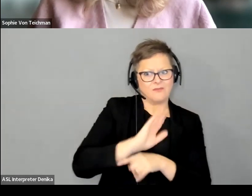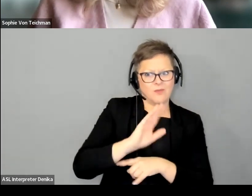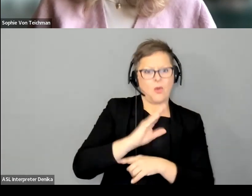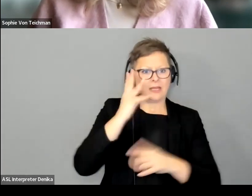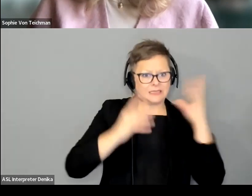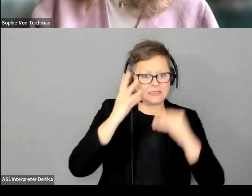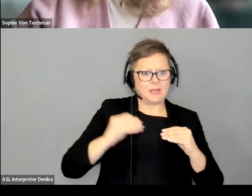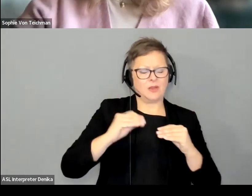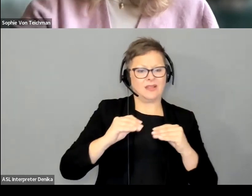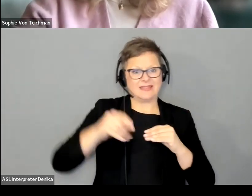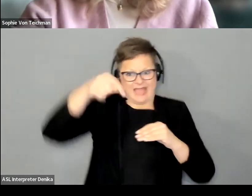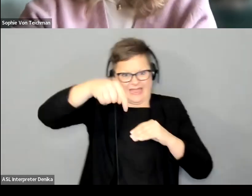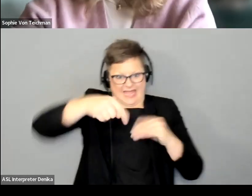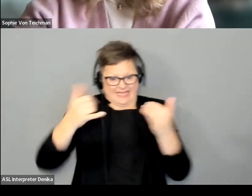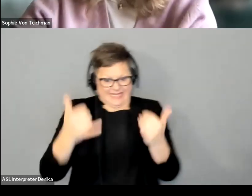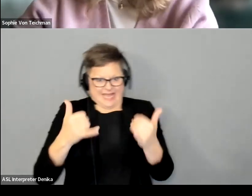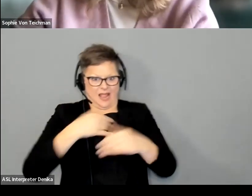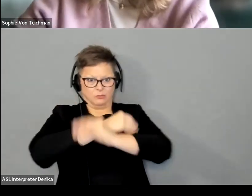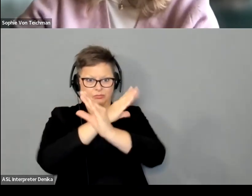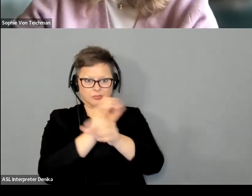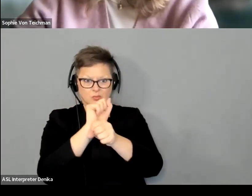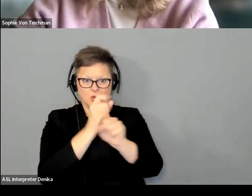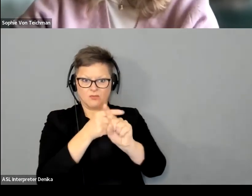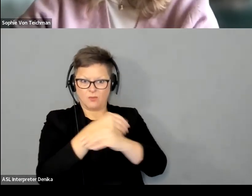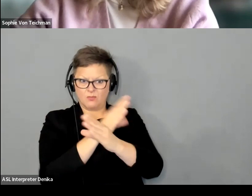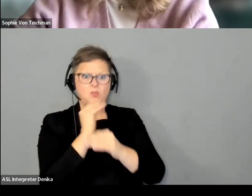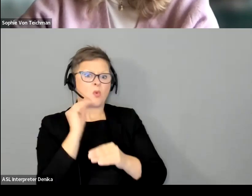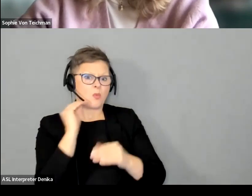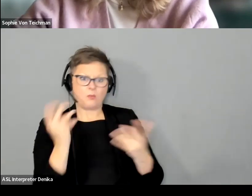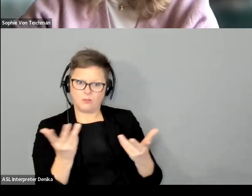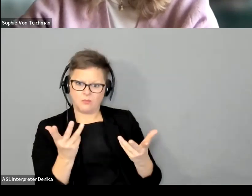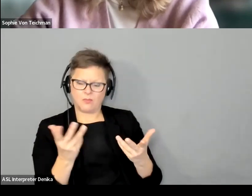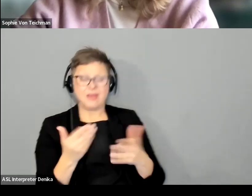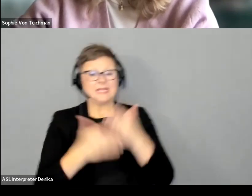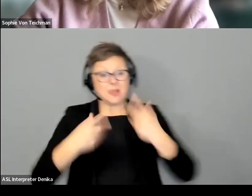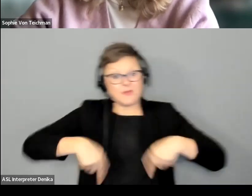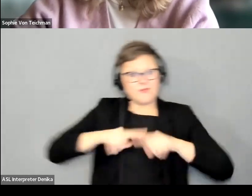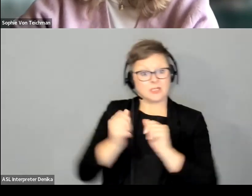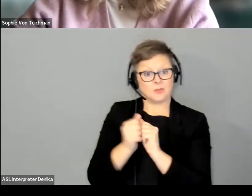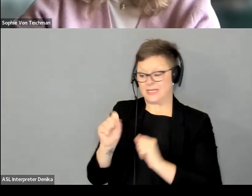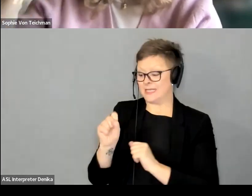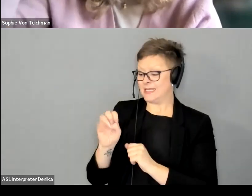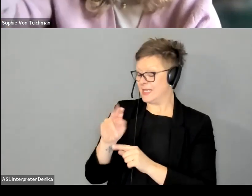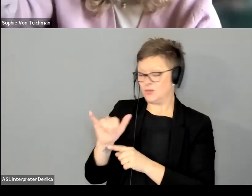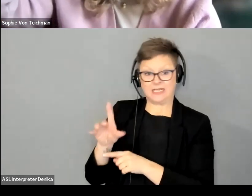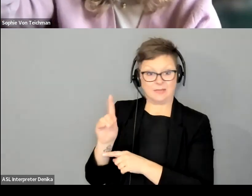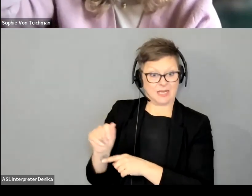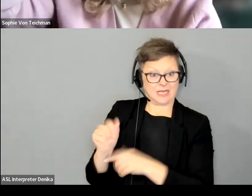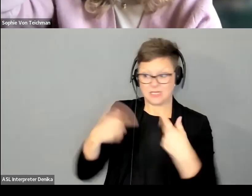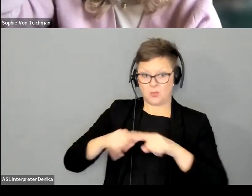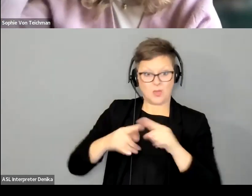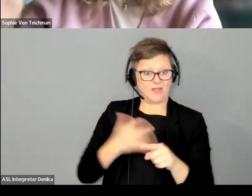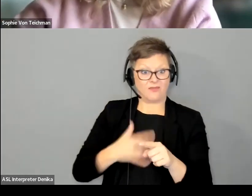the experience that they had and the things that they were missing, which some of us with sensory disabilities have never had in the first place. And I